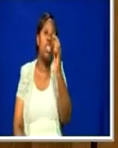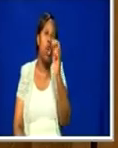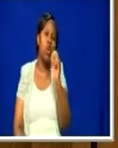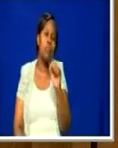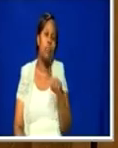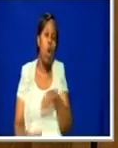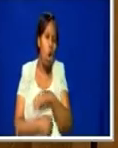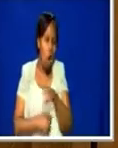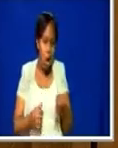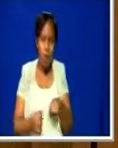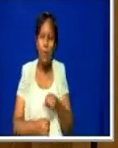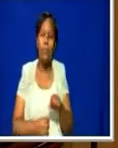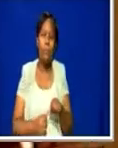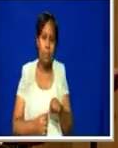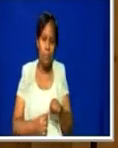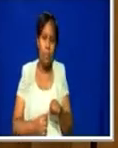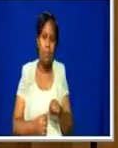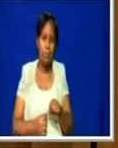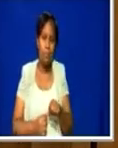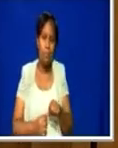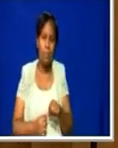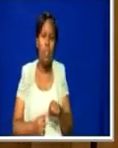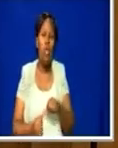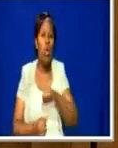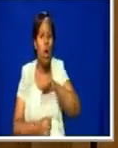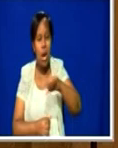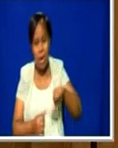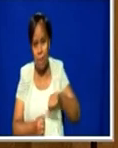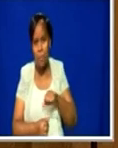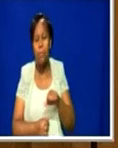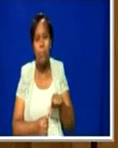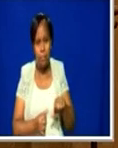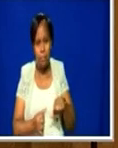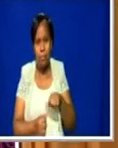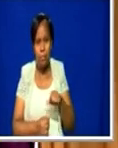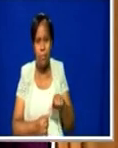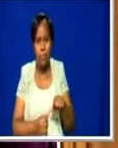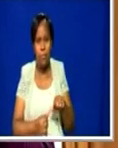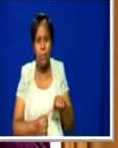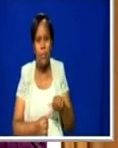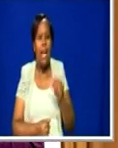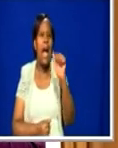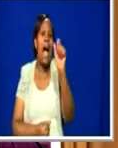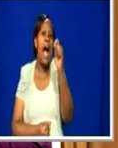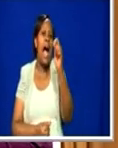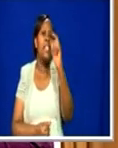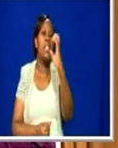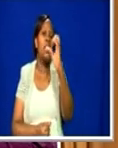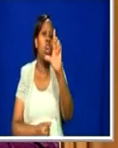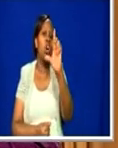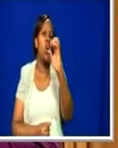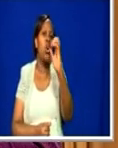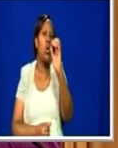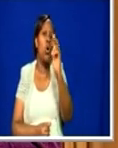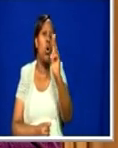them revolve. The 8 of them. Yes, the 8 of them revolve In an anti-clockwise. anti-clockwise direction.